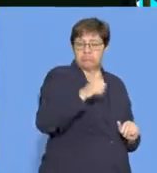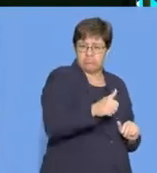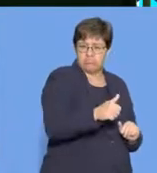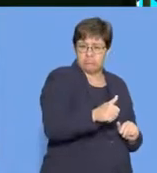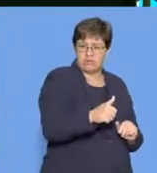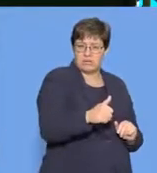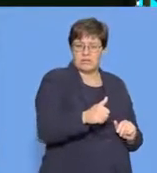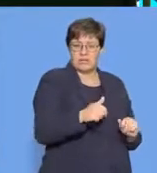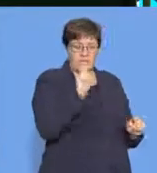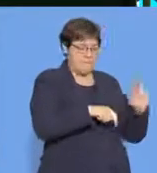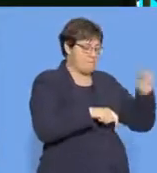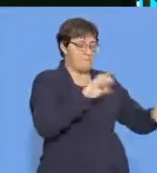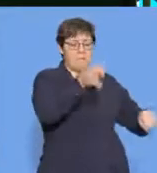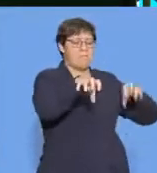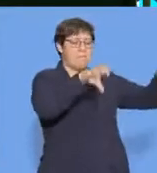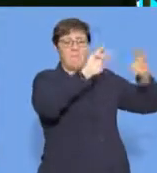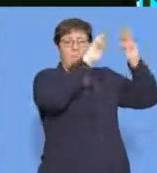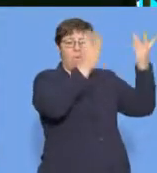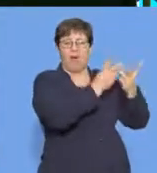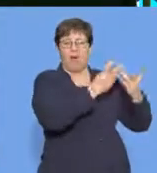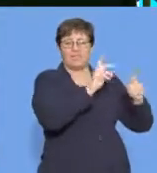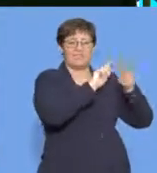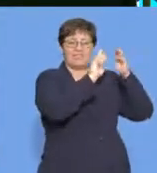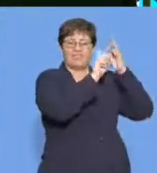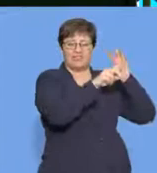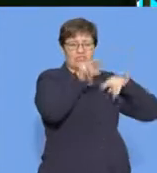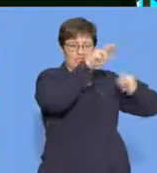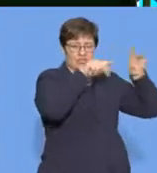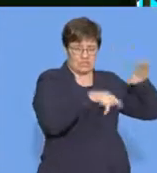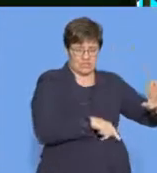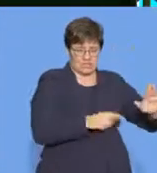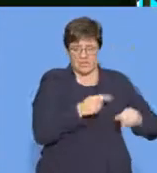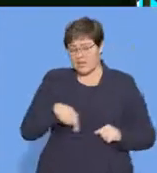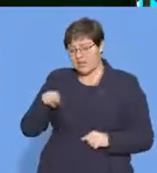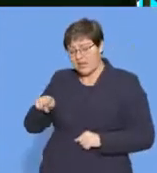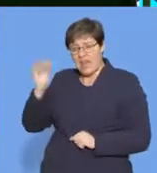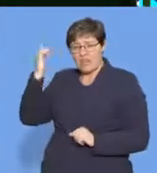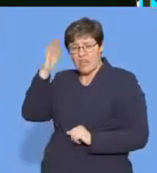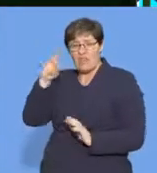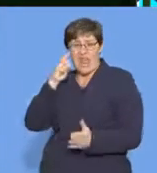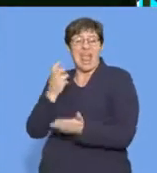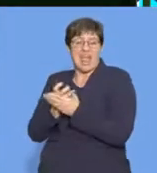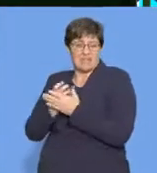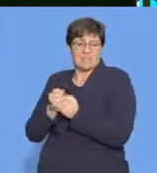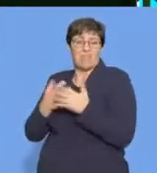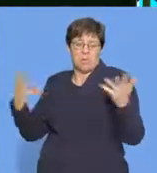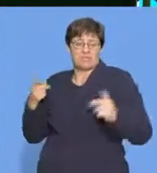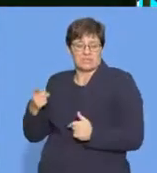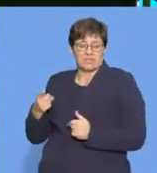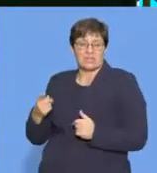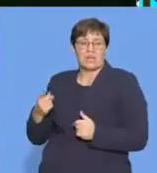in different regions all over the world. And then there's the theory where there's a lot of evidence for it that we call the out of